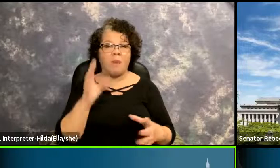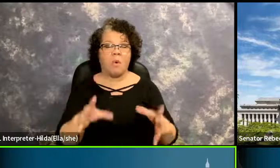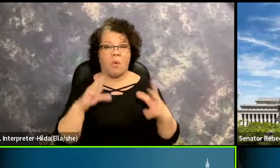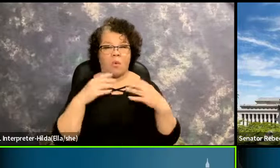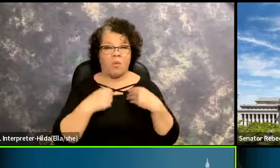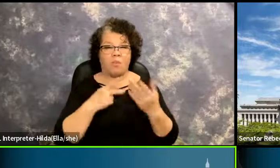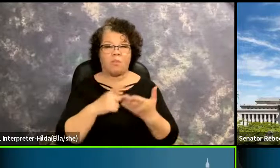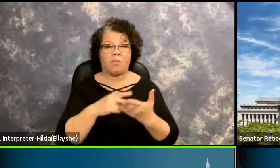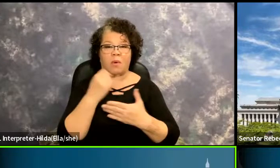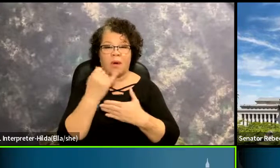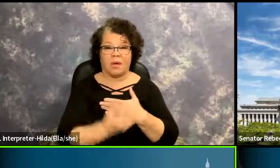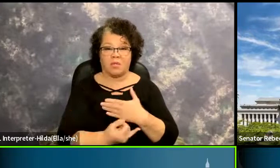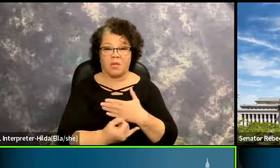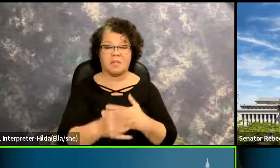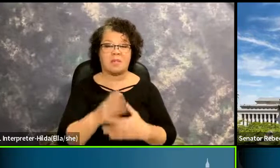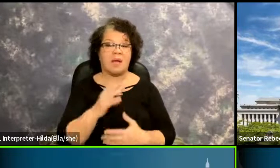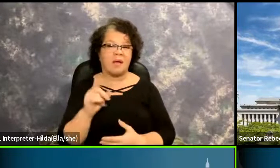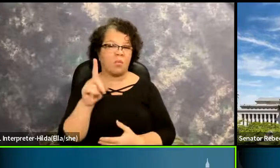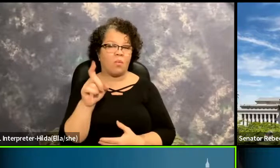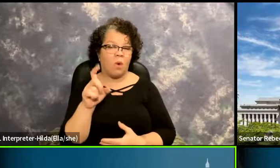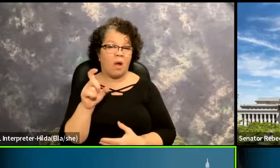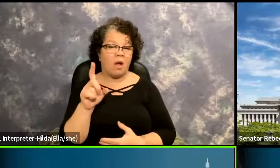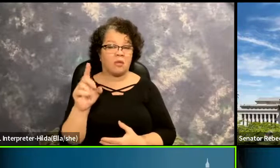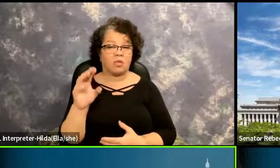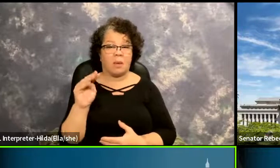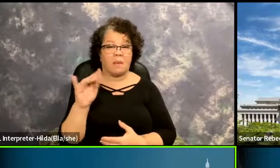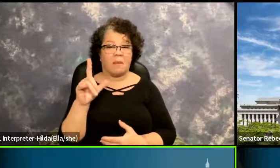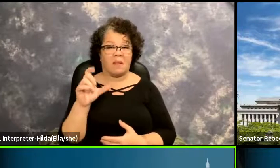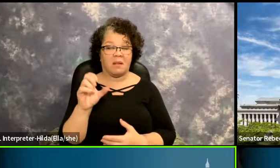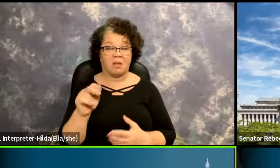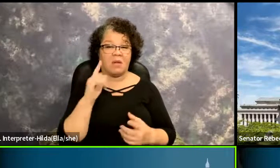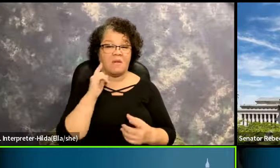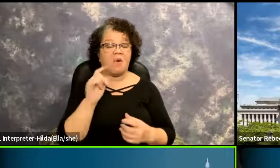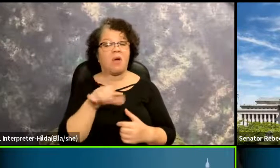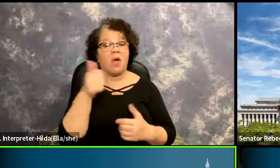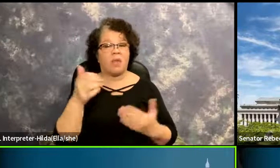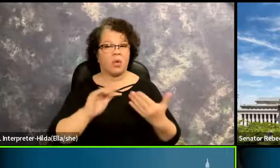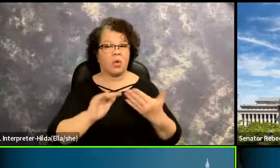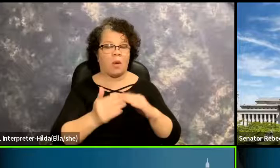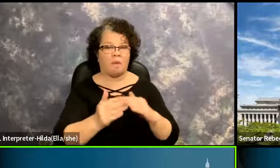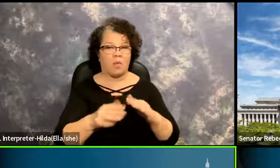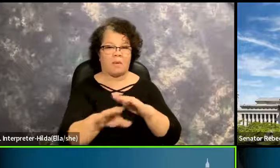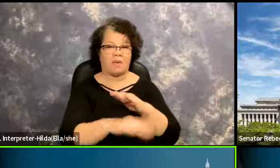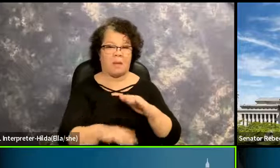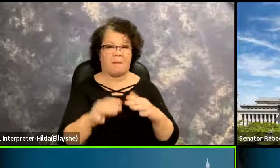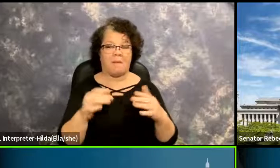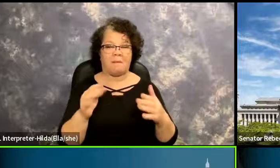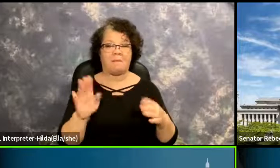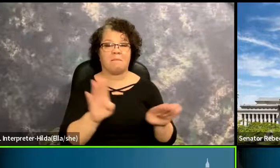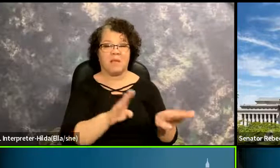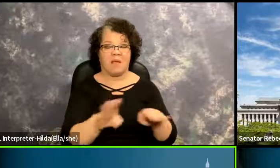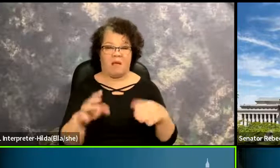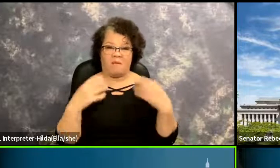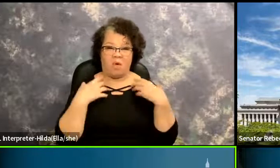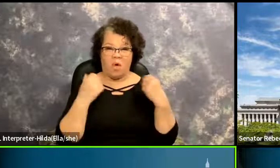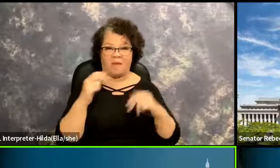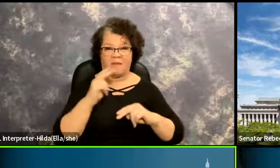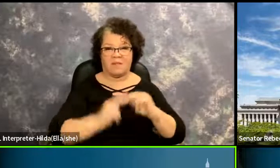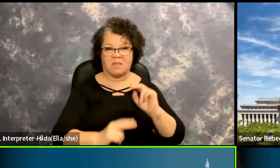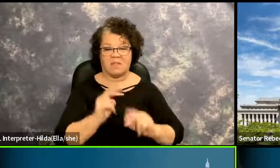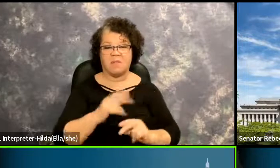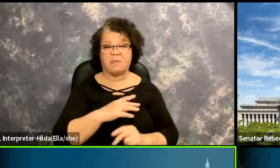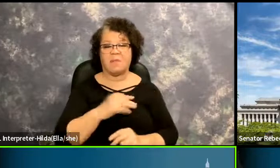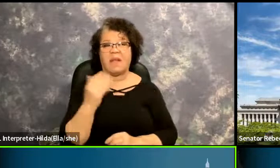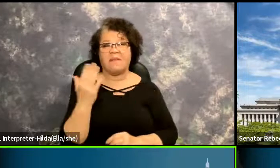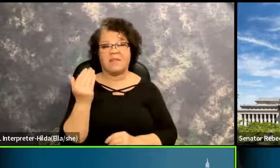and $100 million for other community-based behavioral health facilities, and